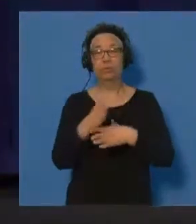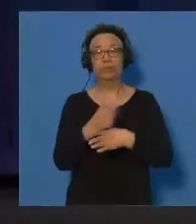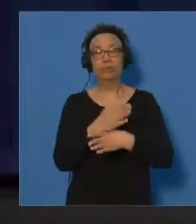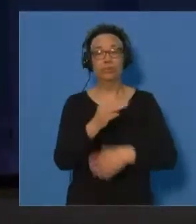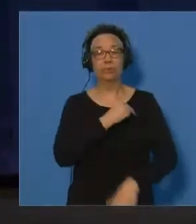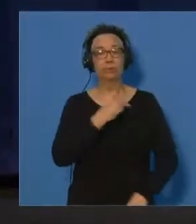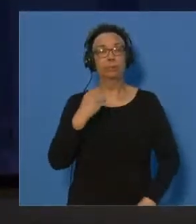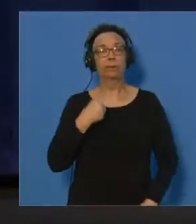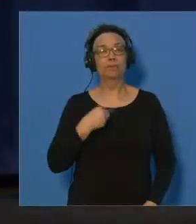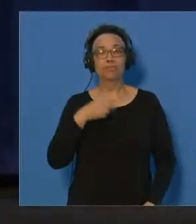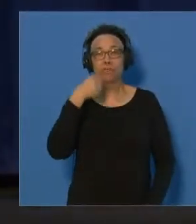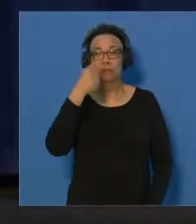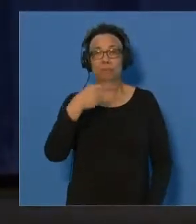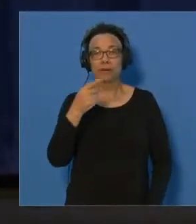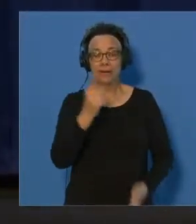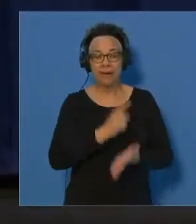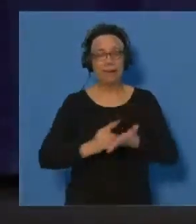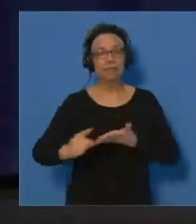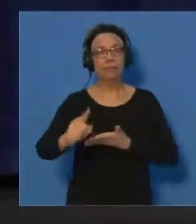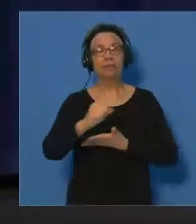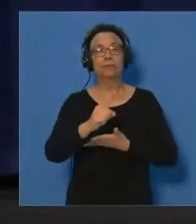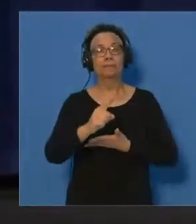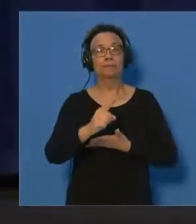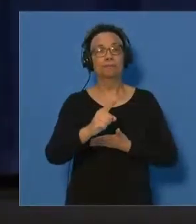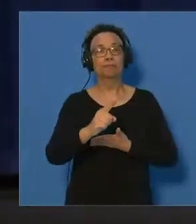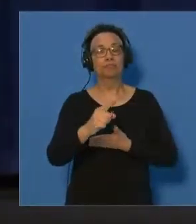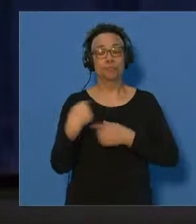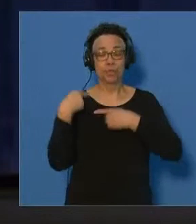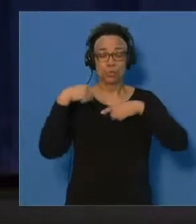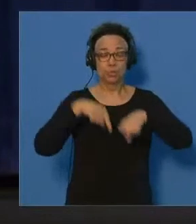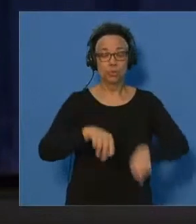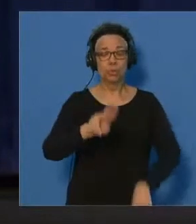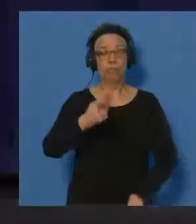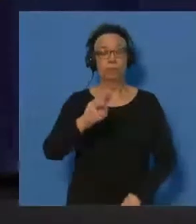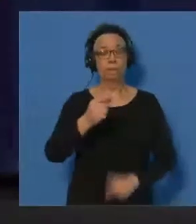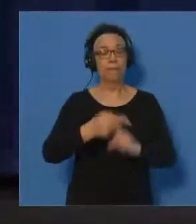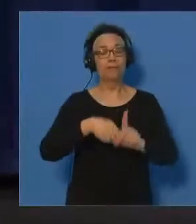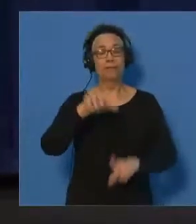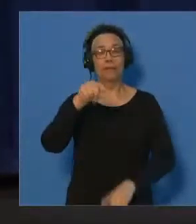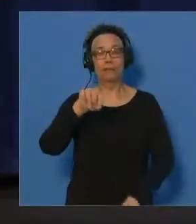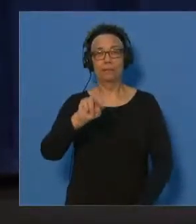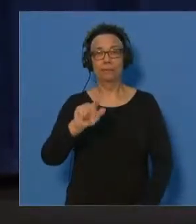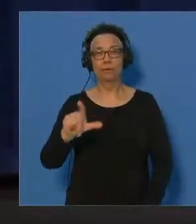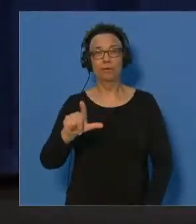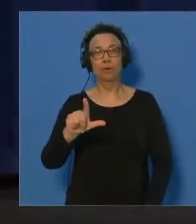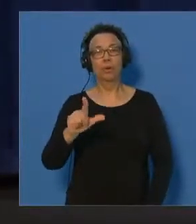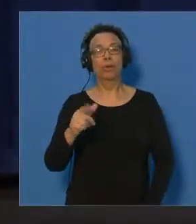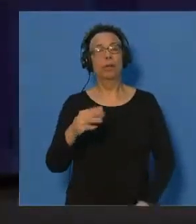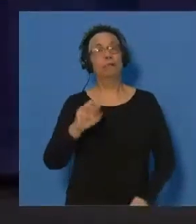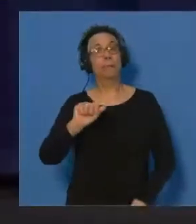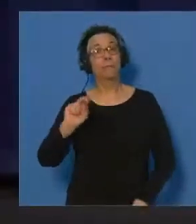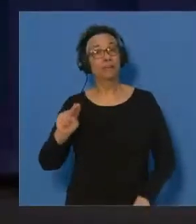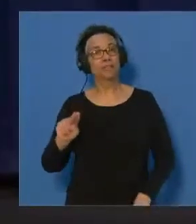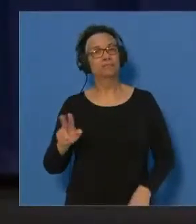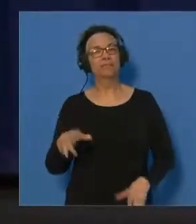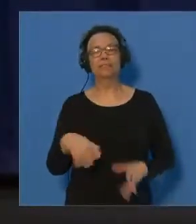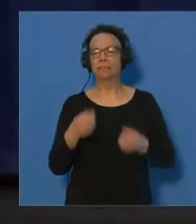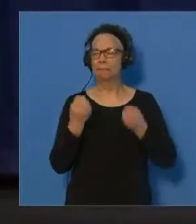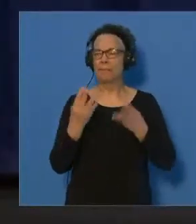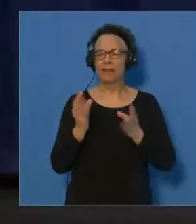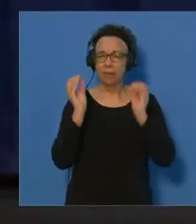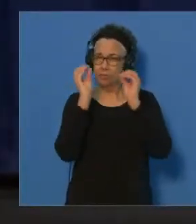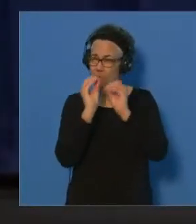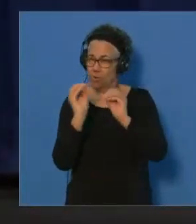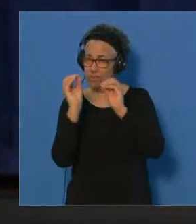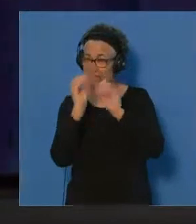members of the public next week. During the month of April, the ministry commemorates several observances.